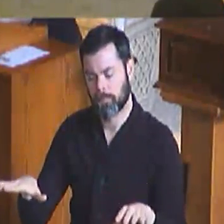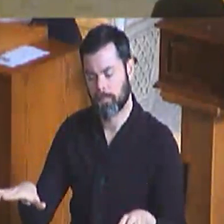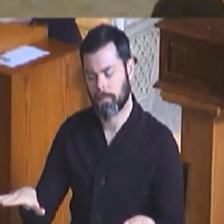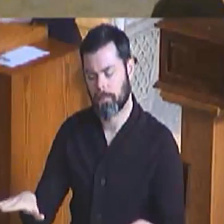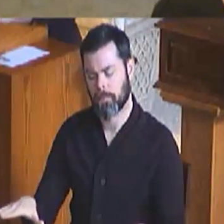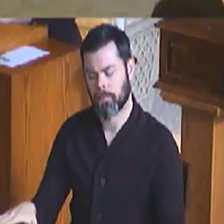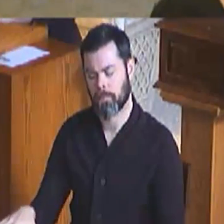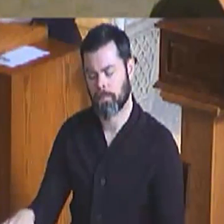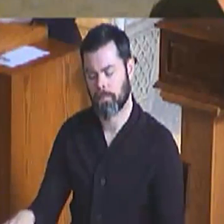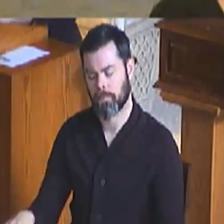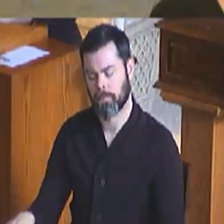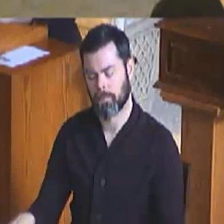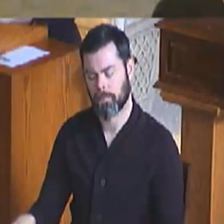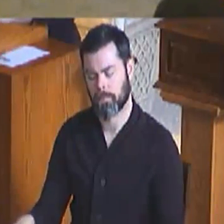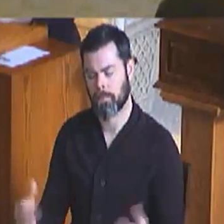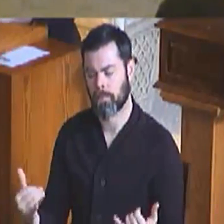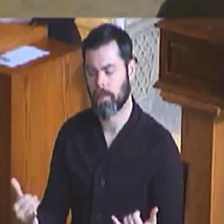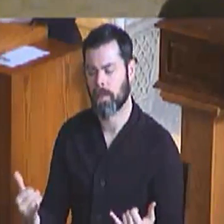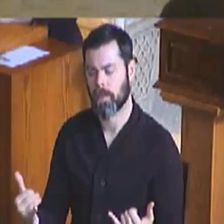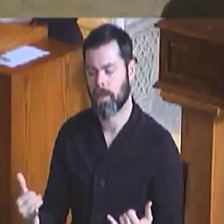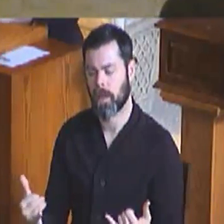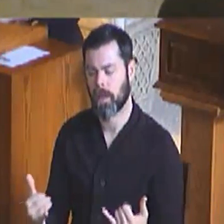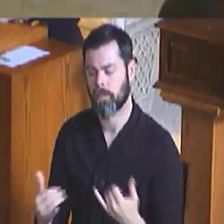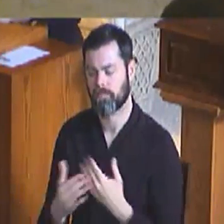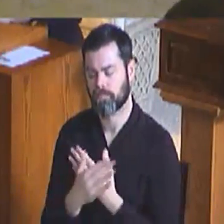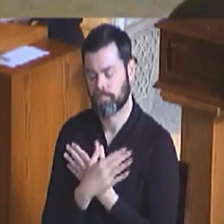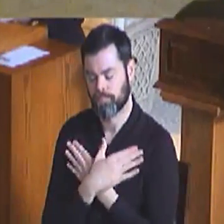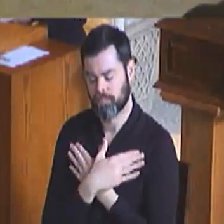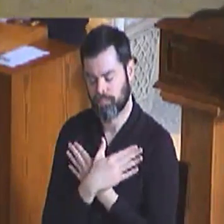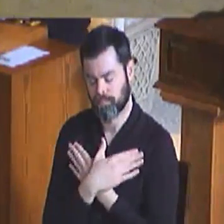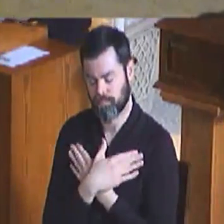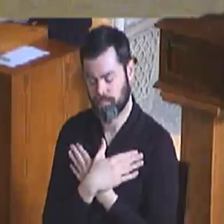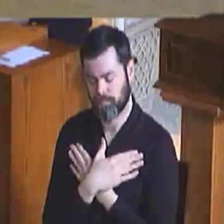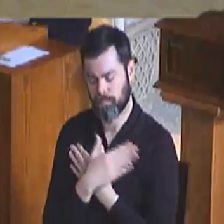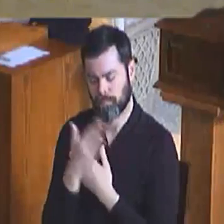And so we relax in our truth.